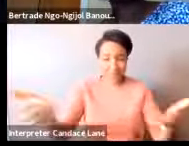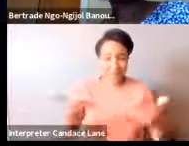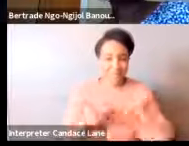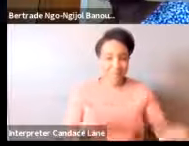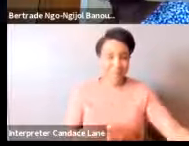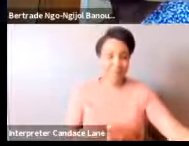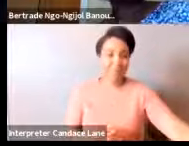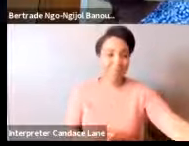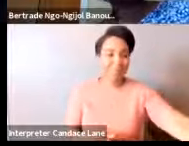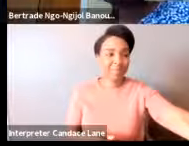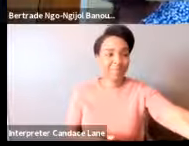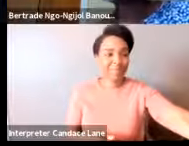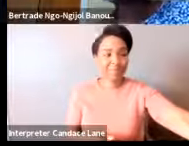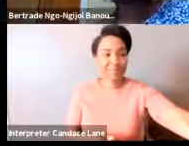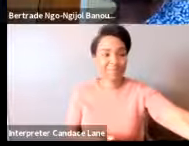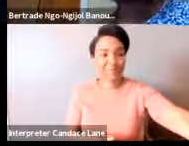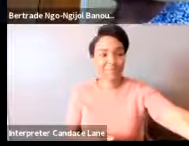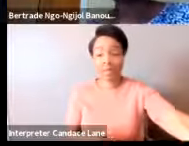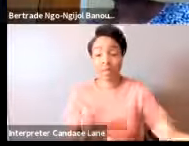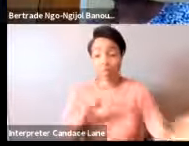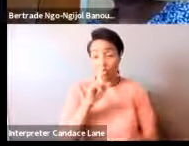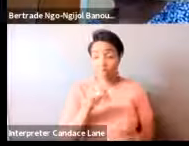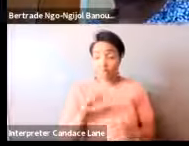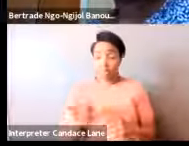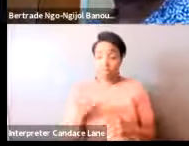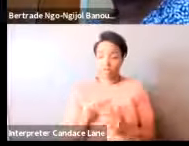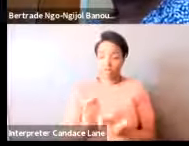I would like to dedicate my reading tonight, and